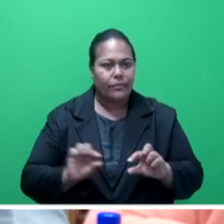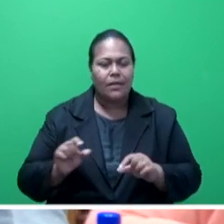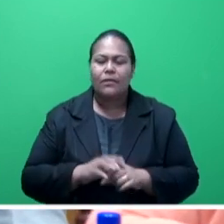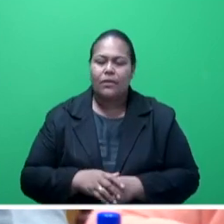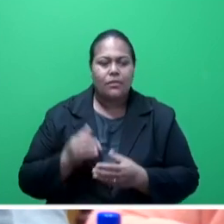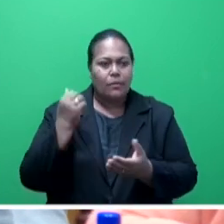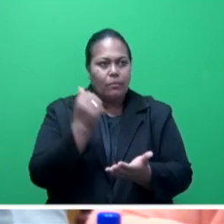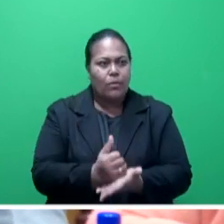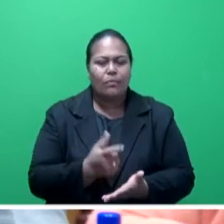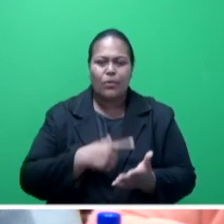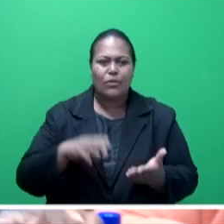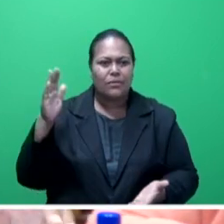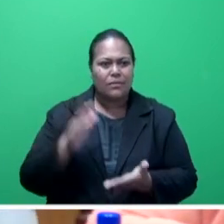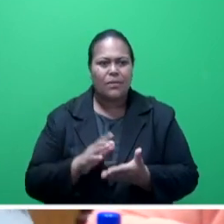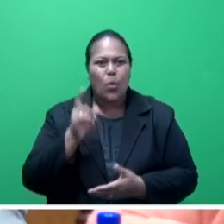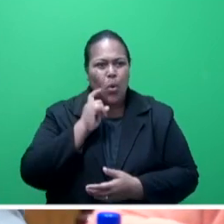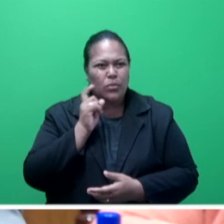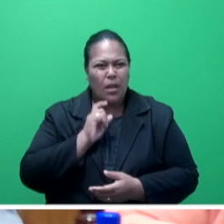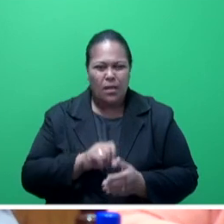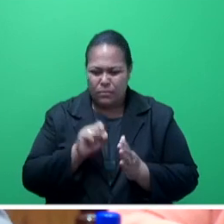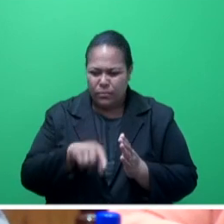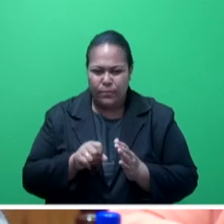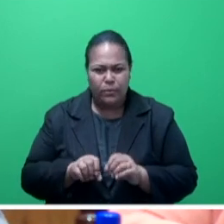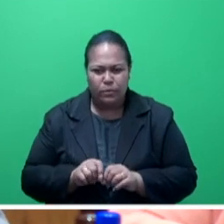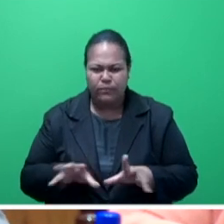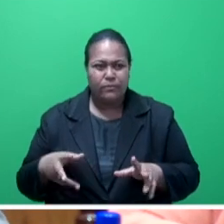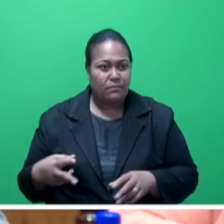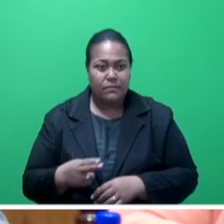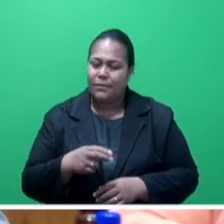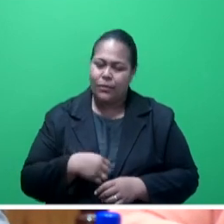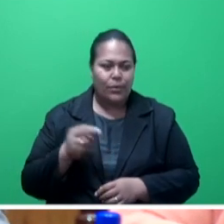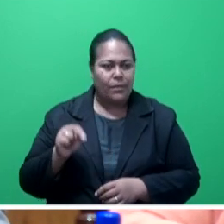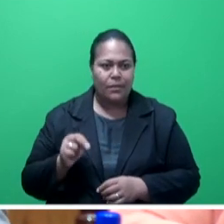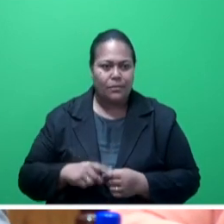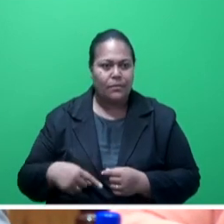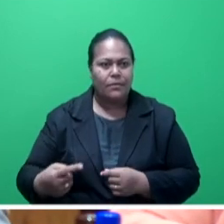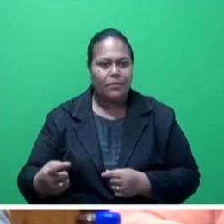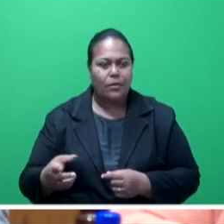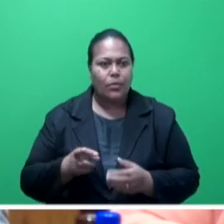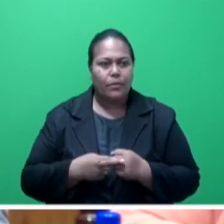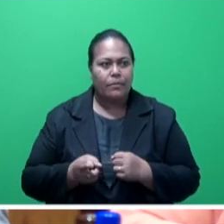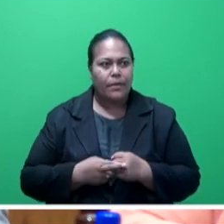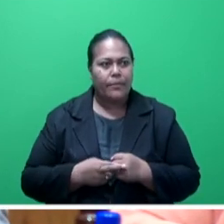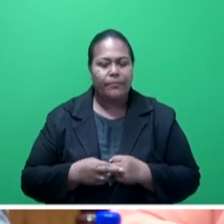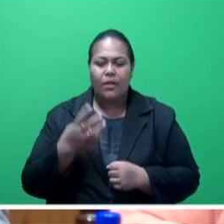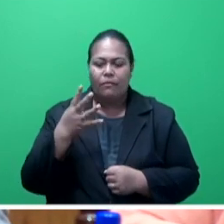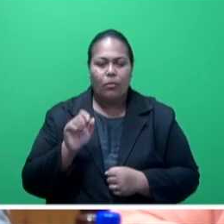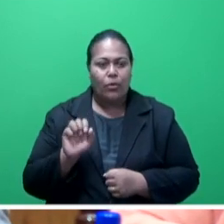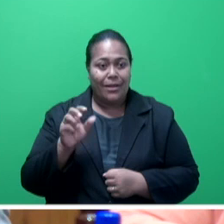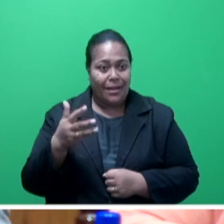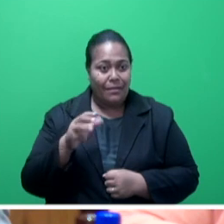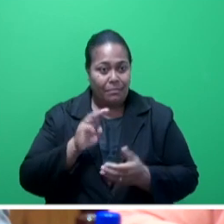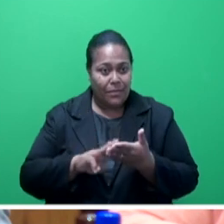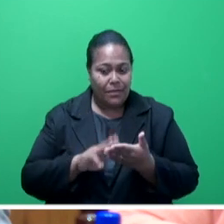aim to reduce non-revenue water by 5% nationwide. $4.9 million allocated to provide access to clean water to